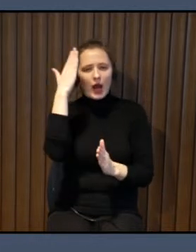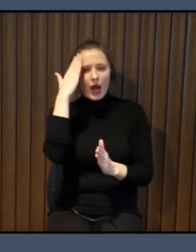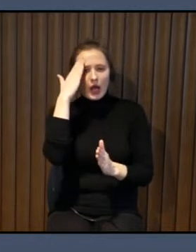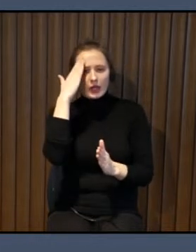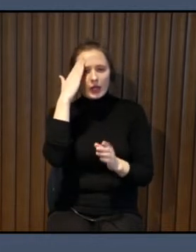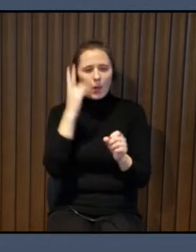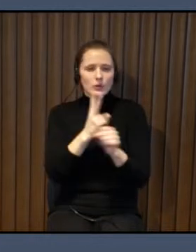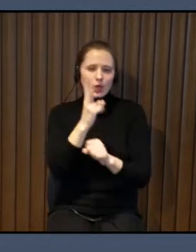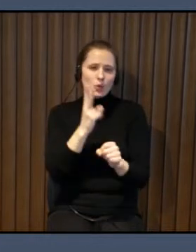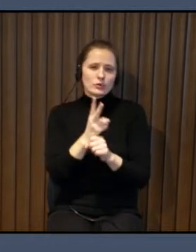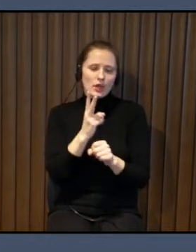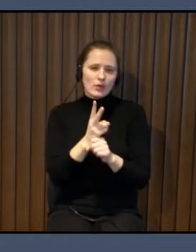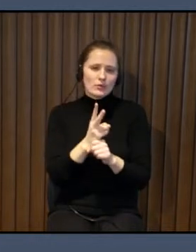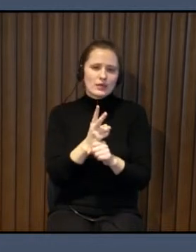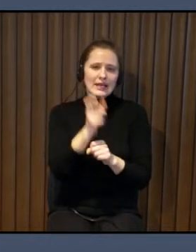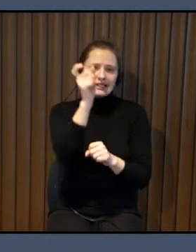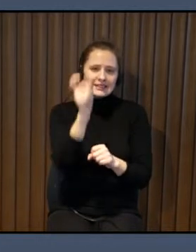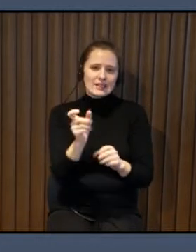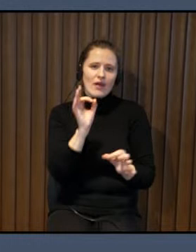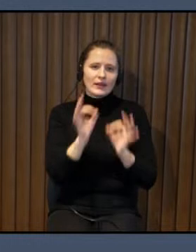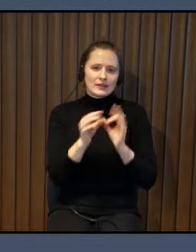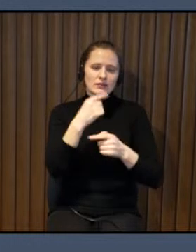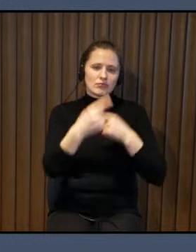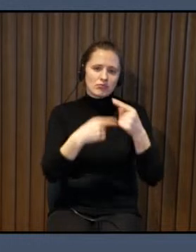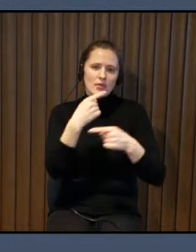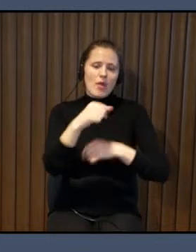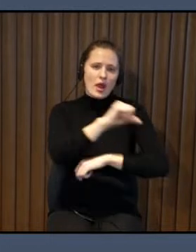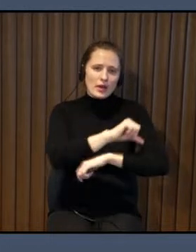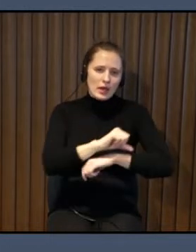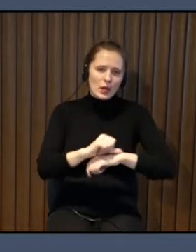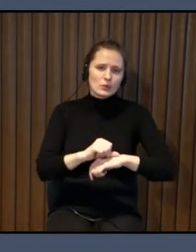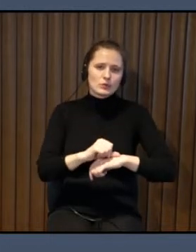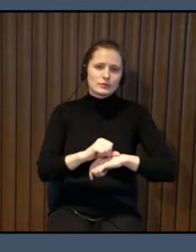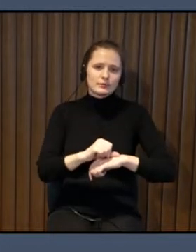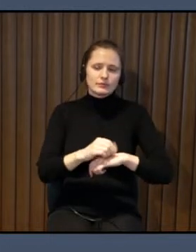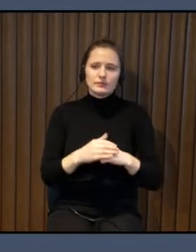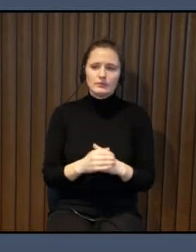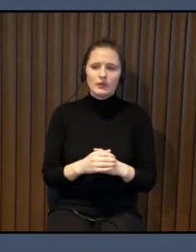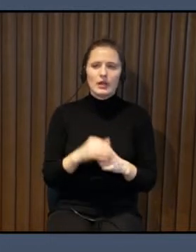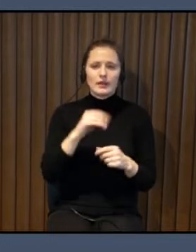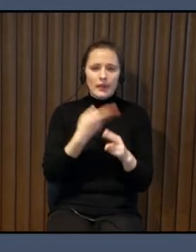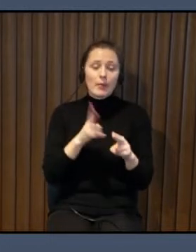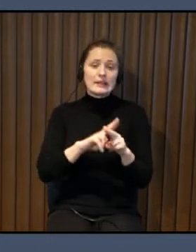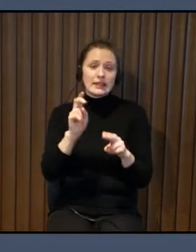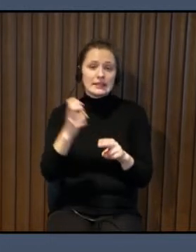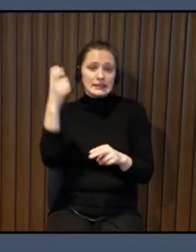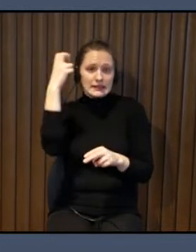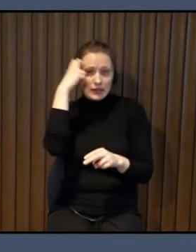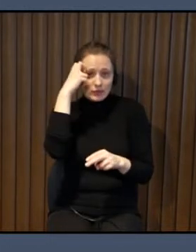a wheelchair, that is not appropriate, that is not accessible.